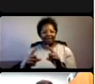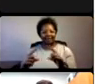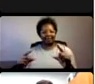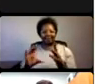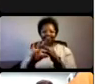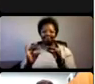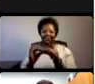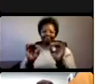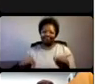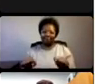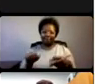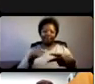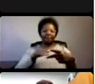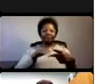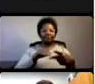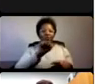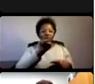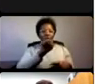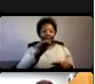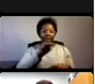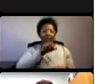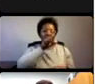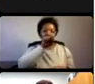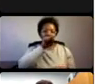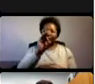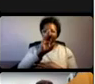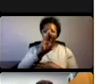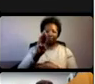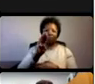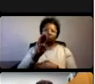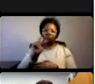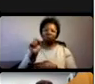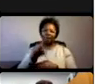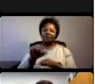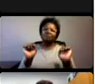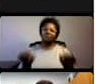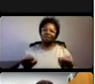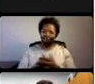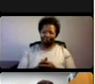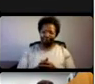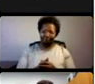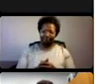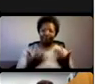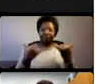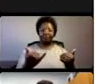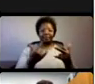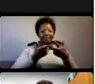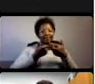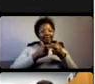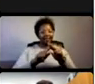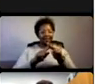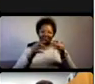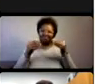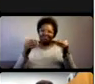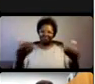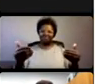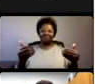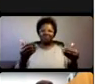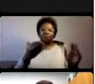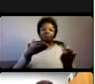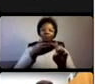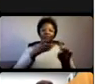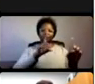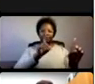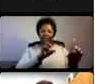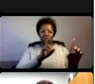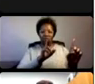box, or you can ask directly on Twitter and on Facebook. So to get us started today, I'm going to turn it to Dr. Louis Farabee, the